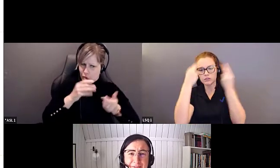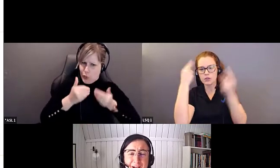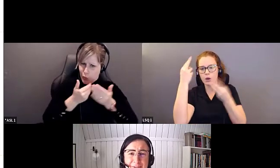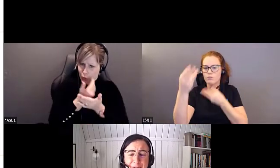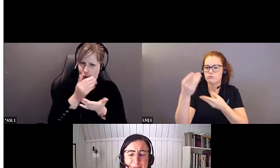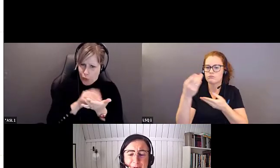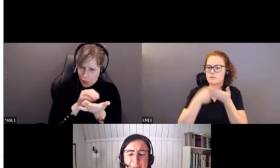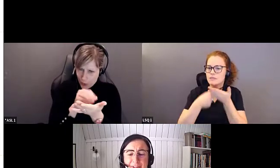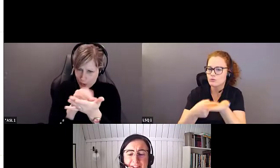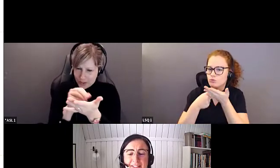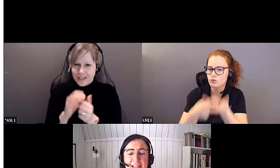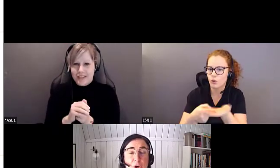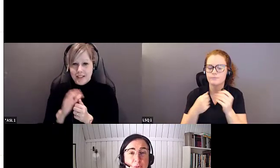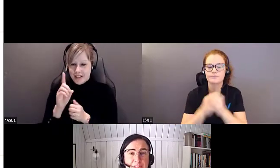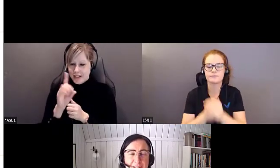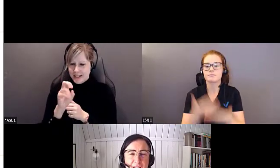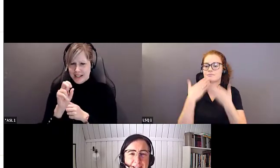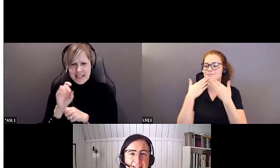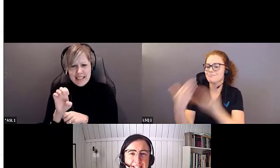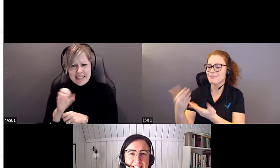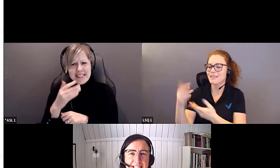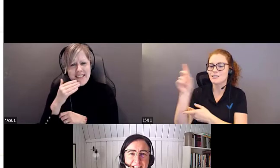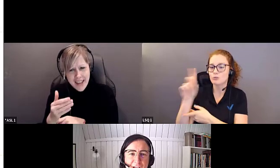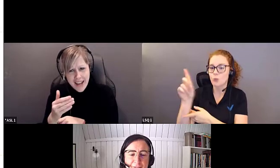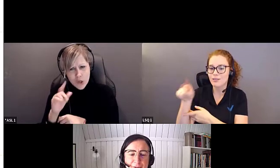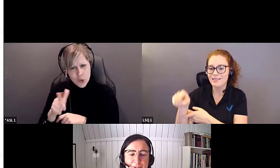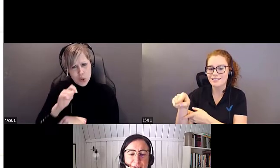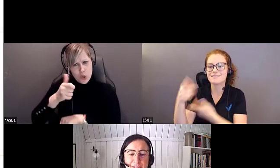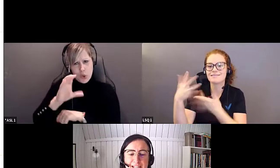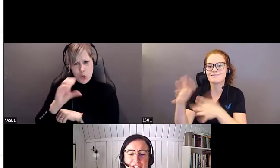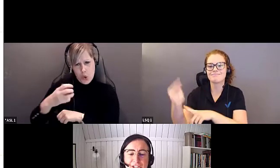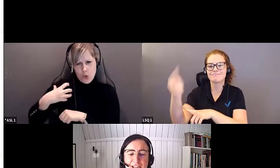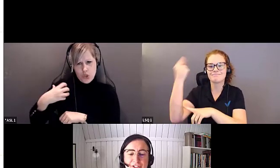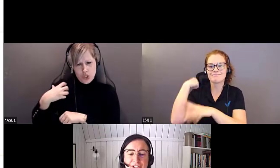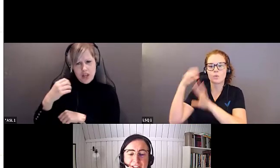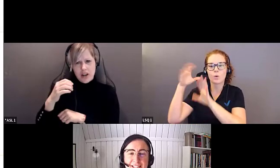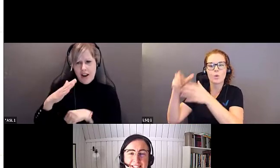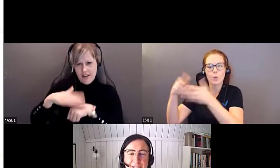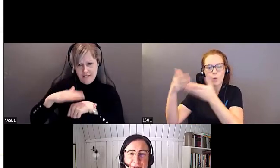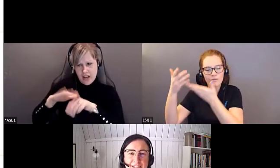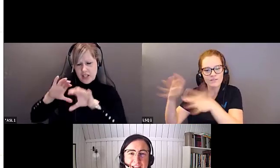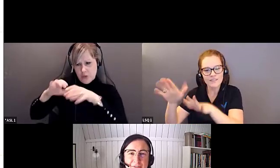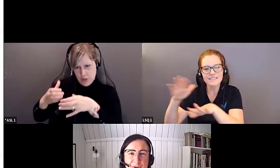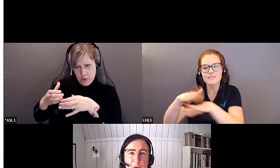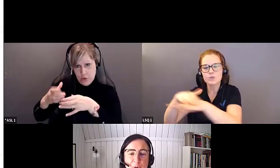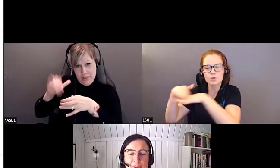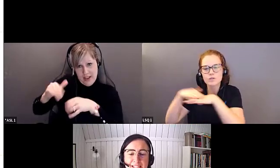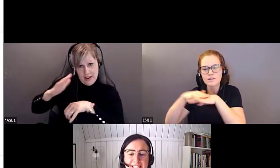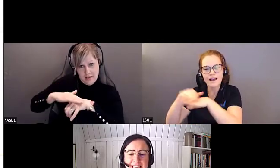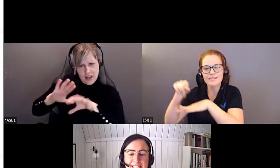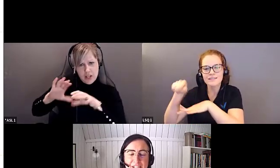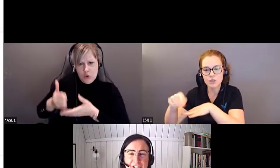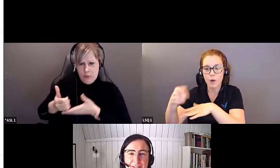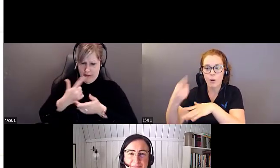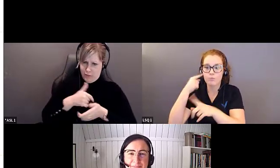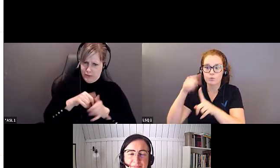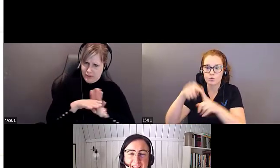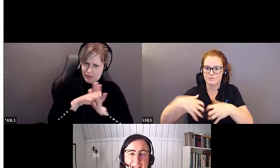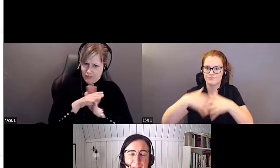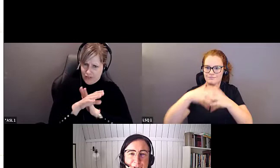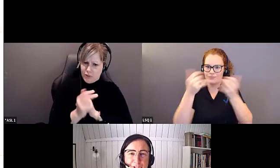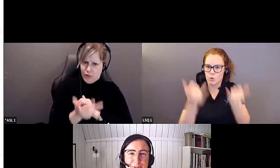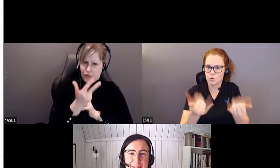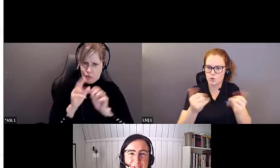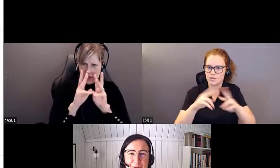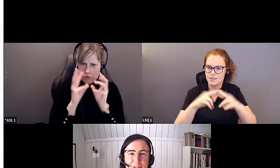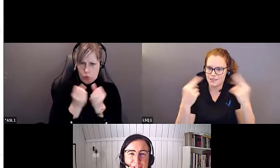co-chairing the advisory group that co-designed this EDI Virtual Learning Exchange series and for co-hosting today's session.